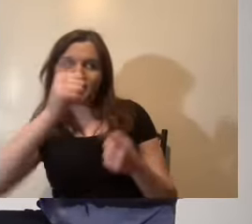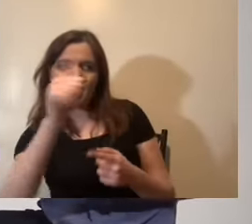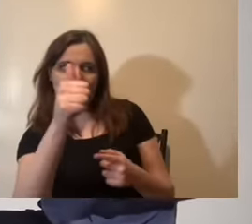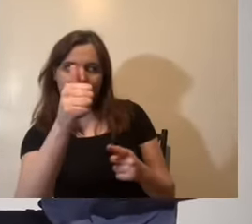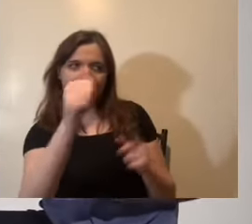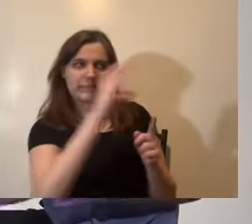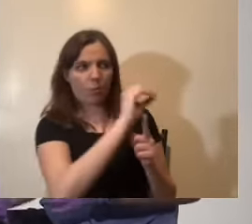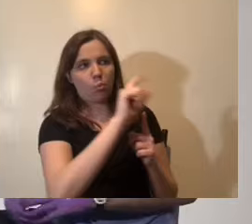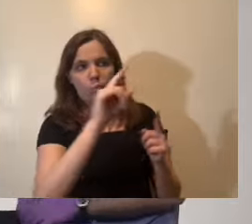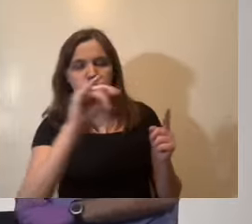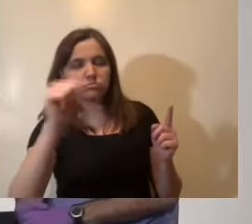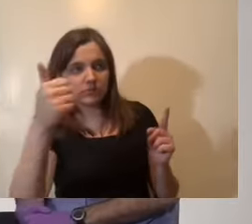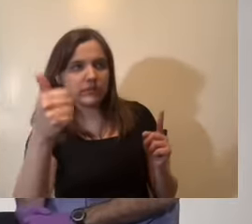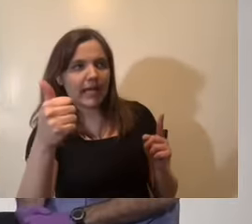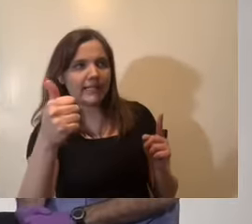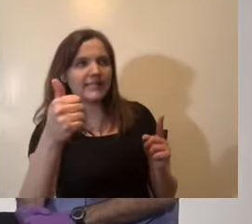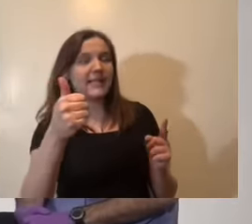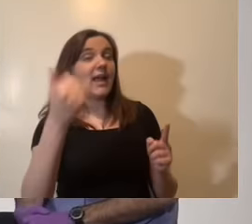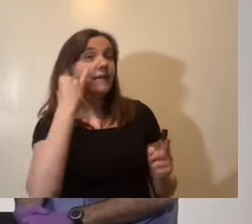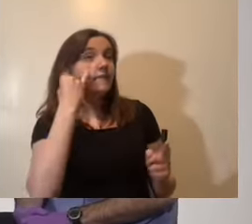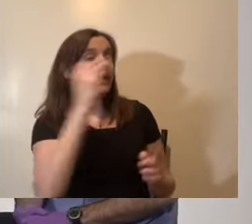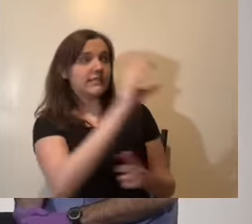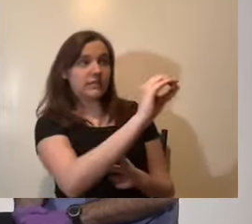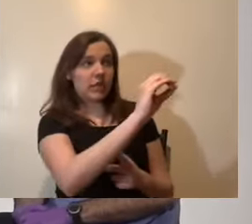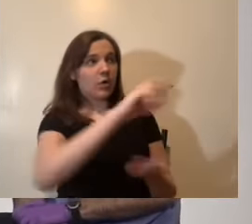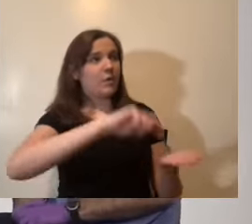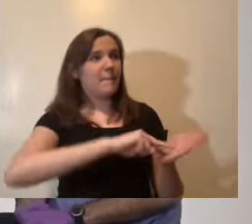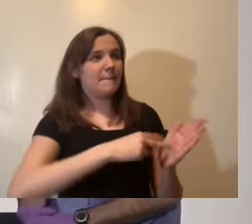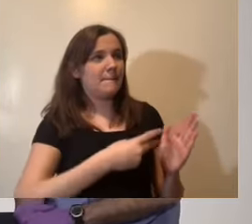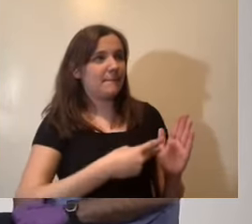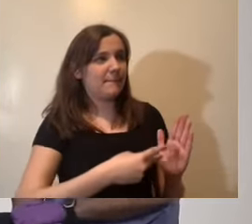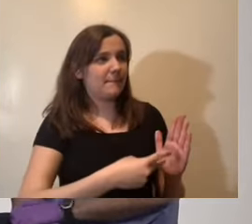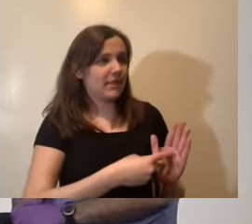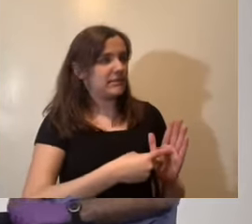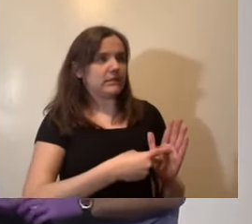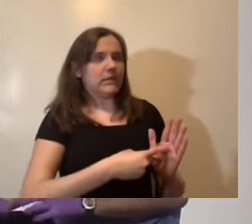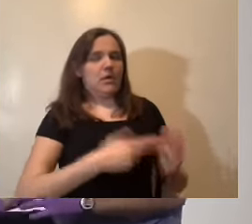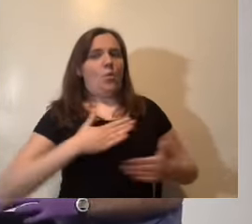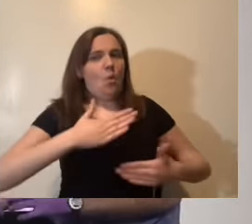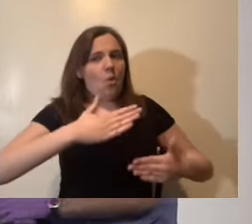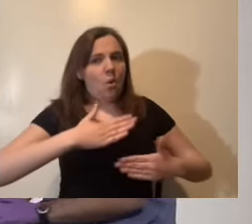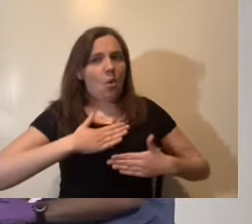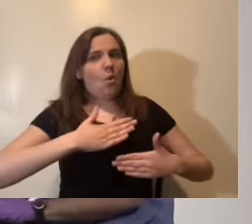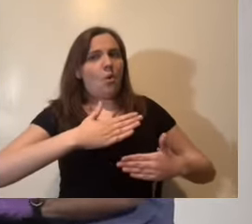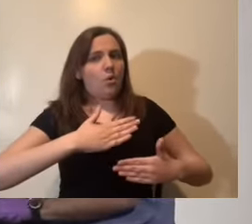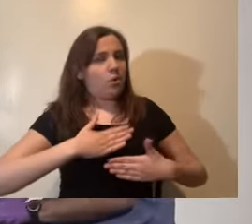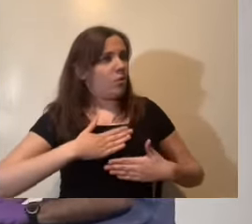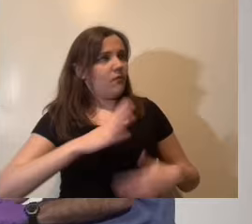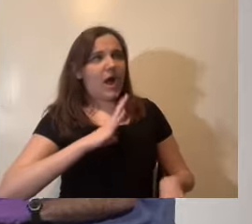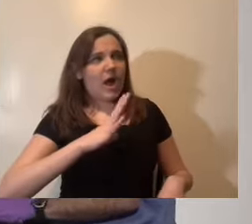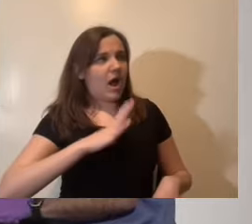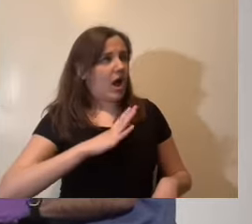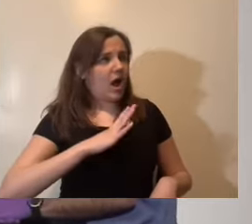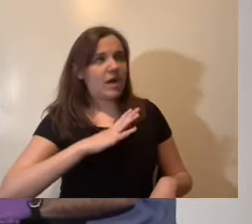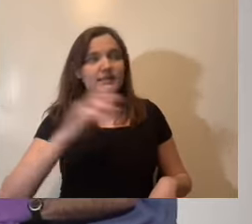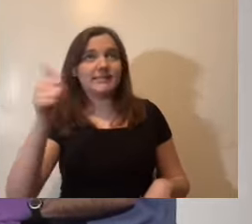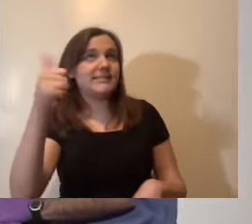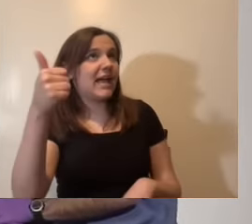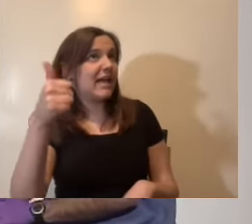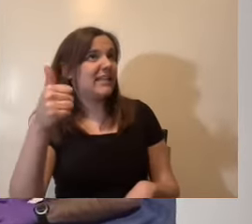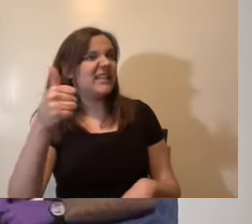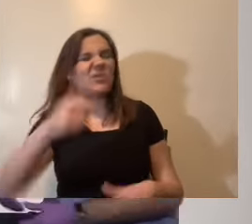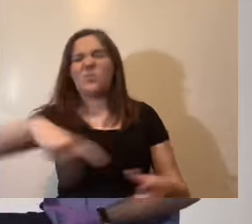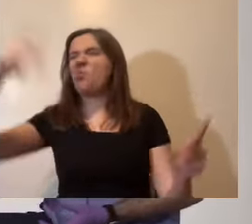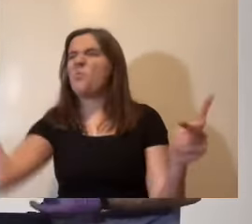being I can't breathe at all, where would you rate this? I'd say about an 8. About an 8. Okay. And again, how long has this been going on for? For an hour.